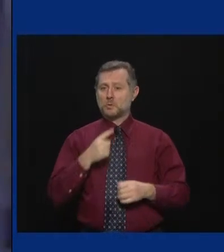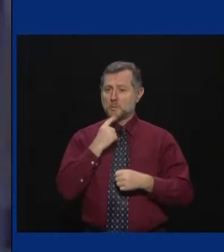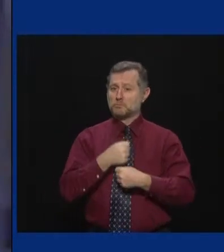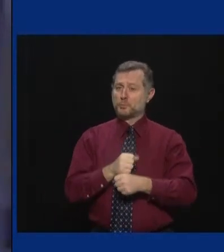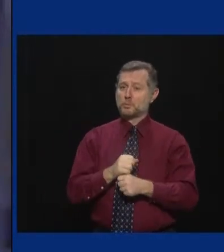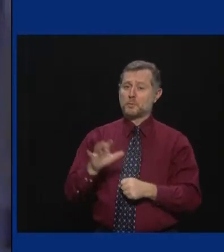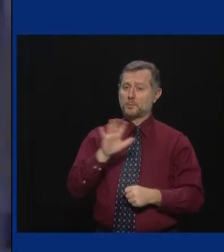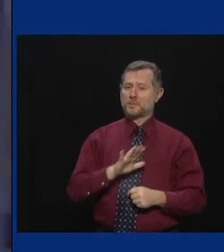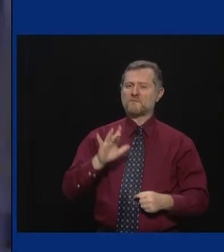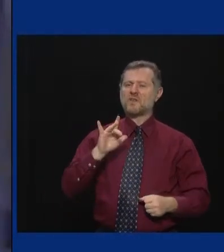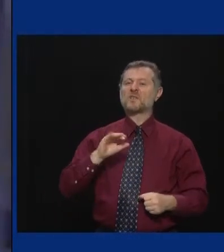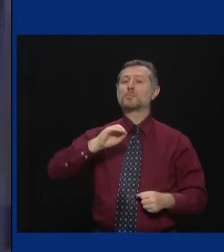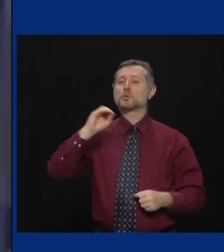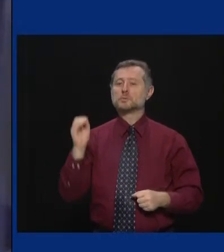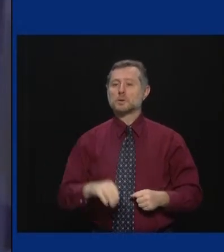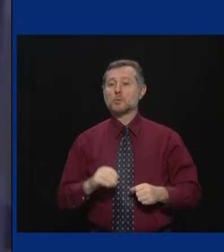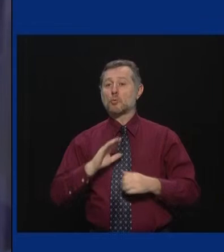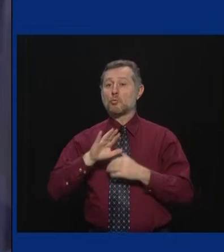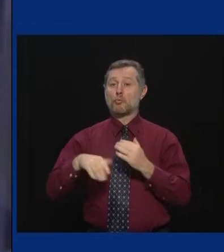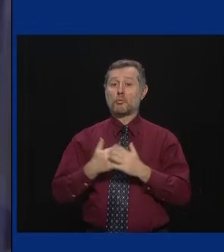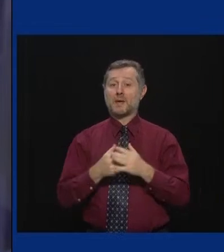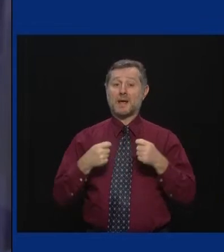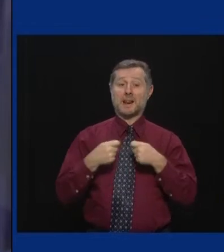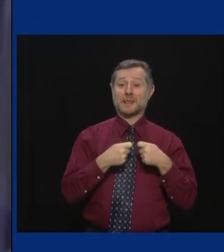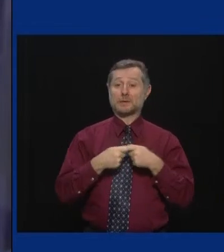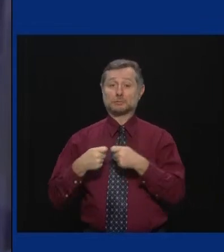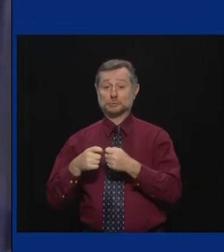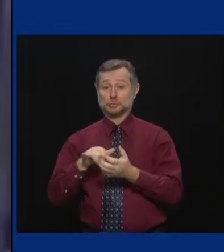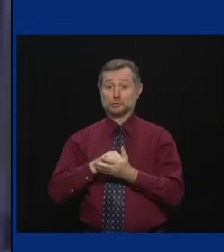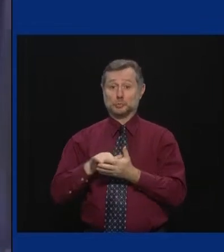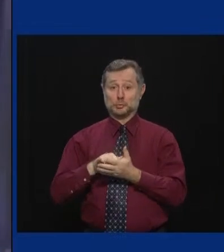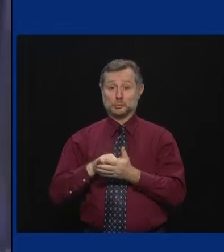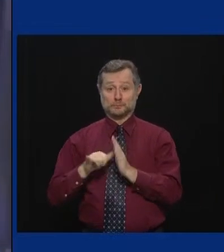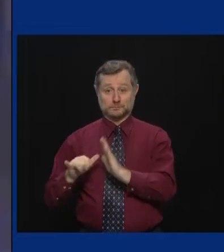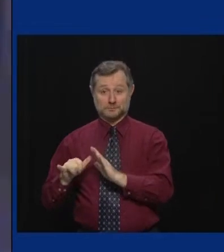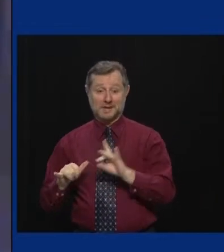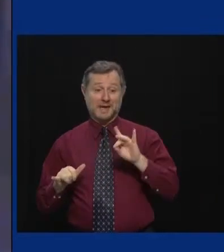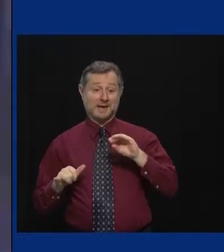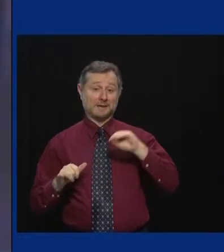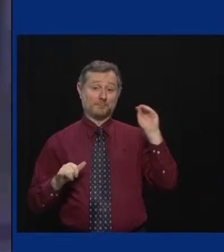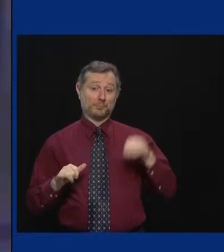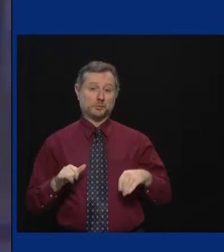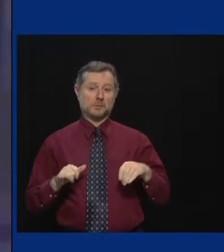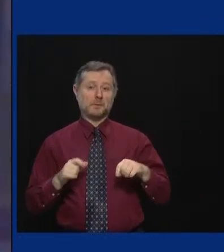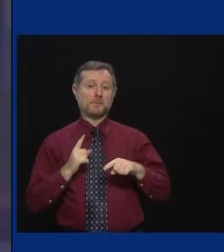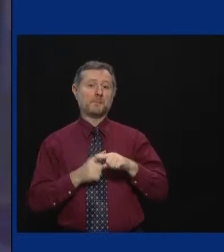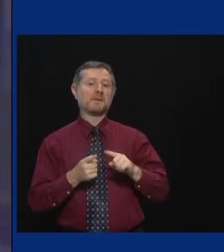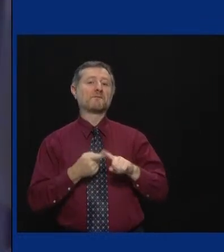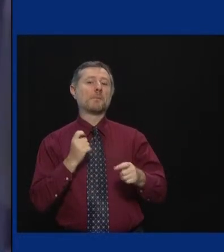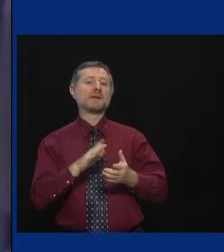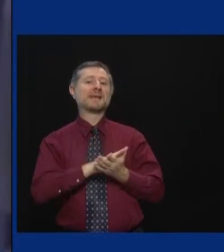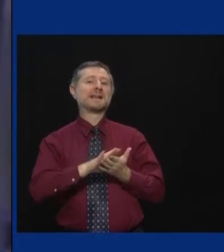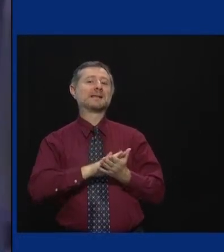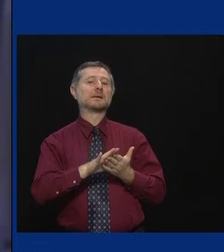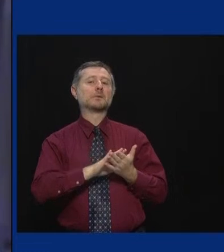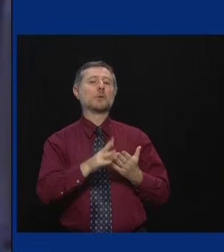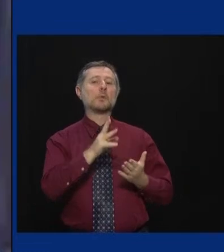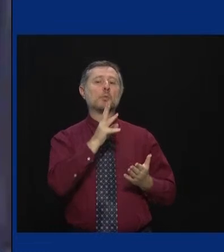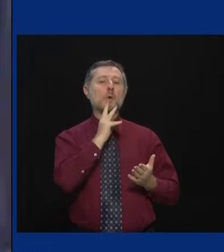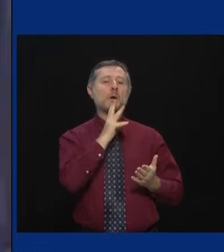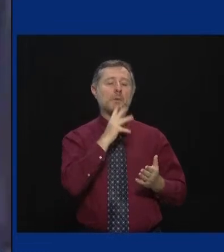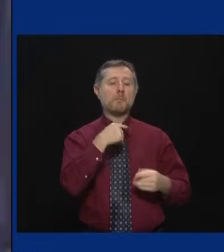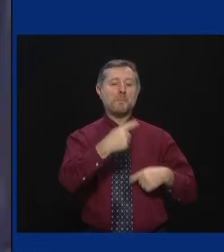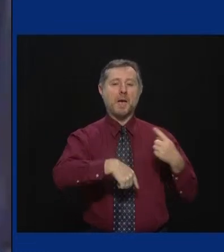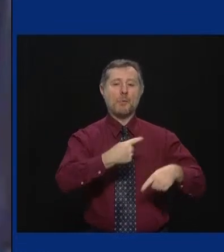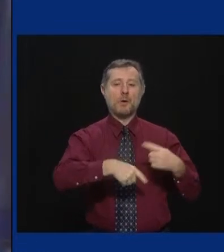New York, 80% from clean hydroelectric power, largely from here, Niagara Power Project.